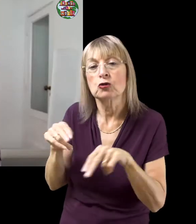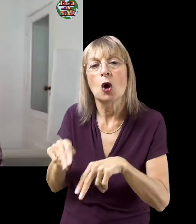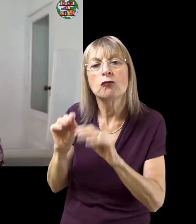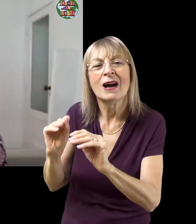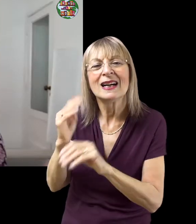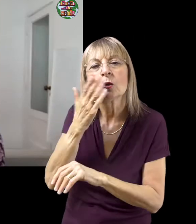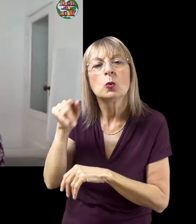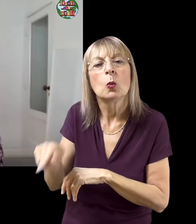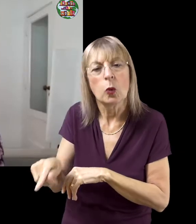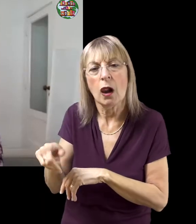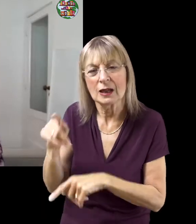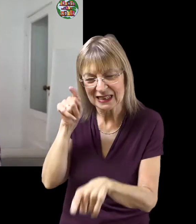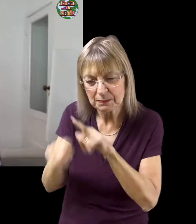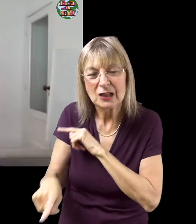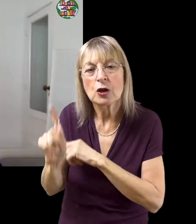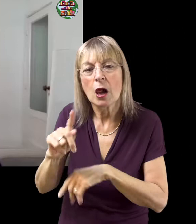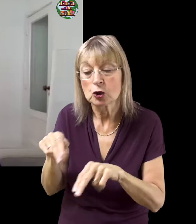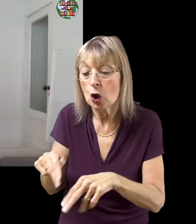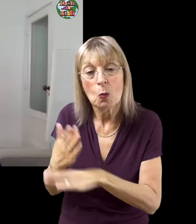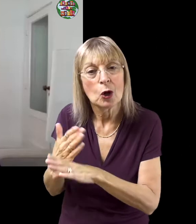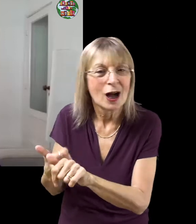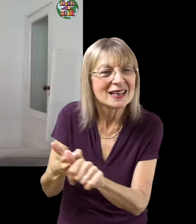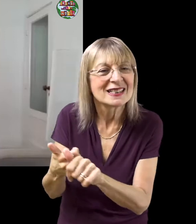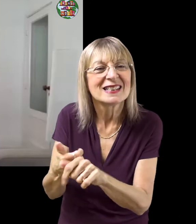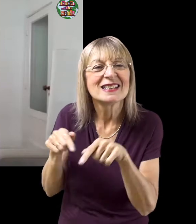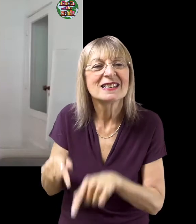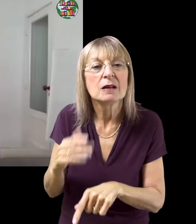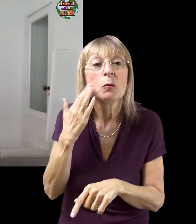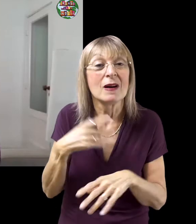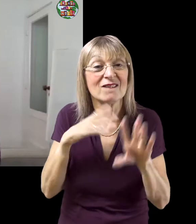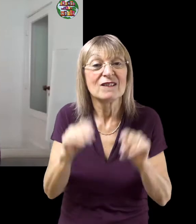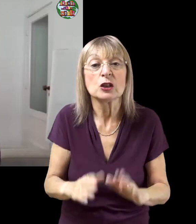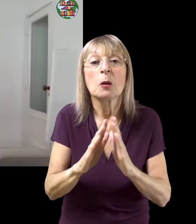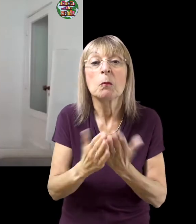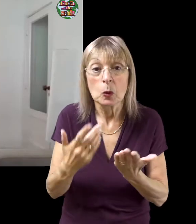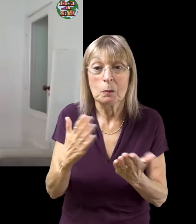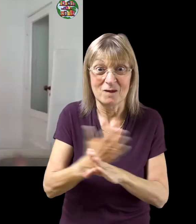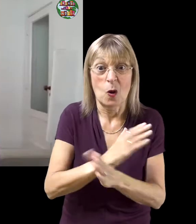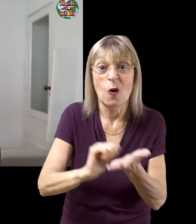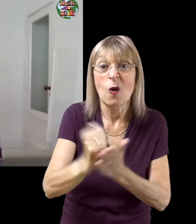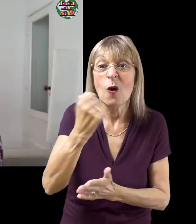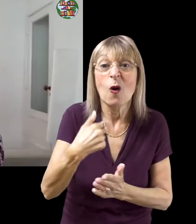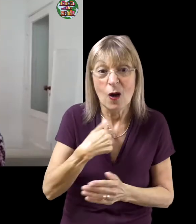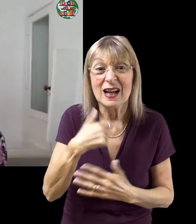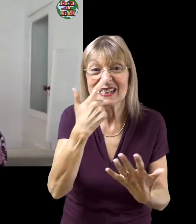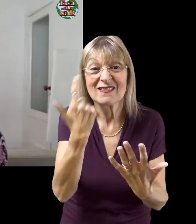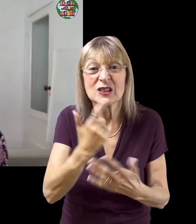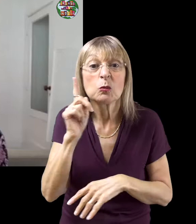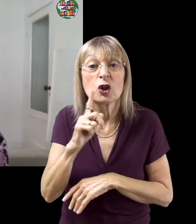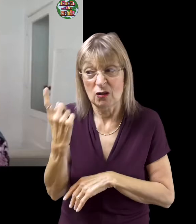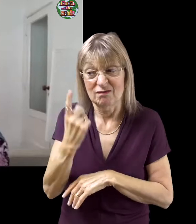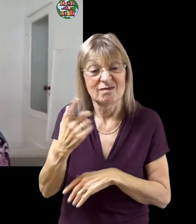this dog training school, a training school for assistance dogs. And when I finished the book, before